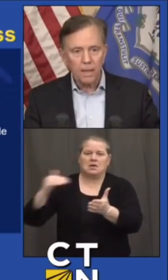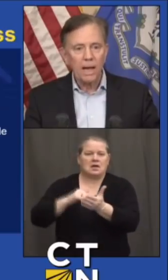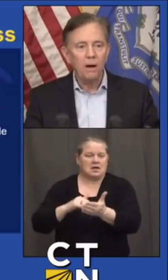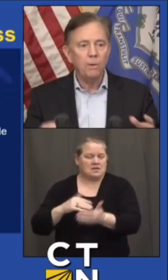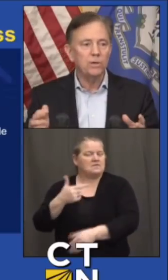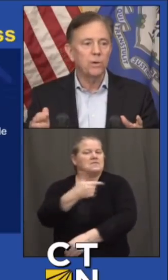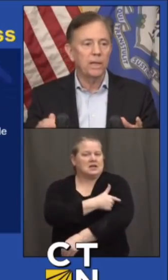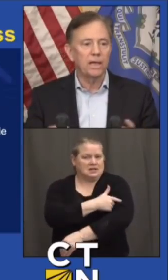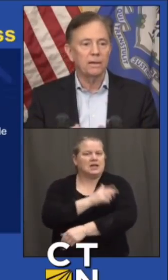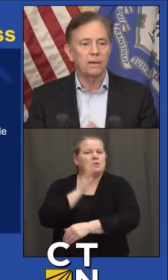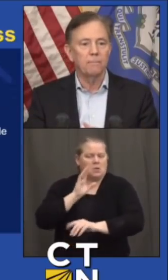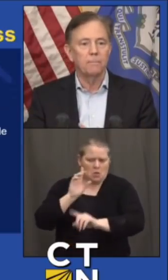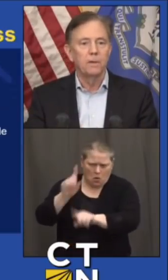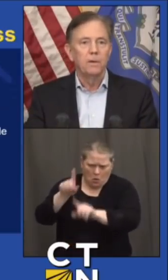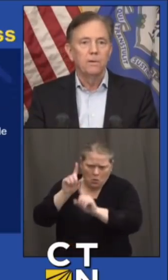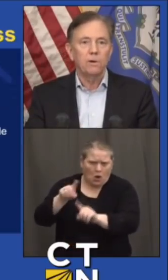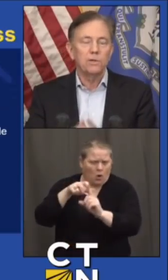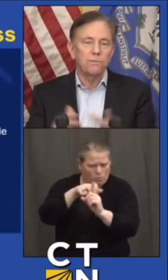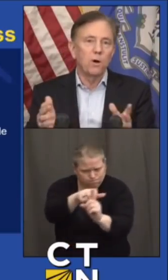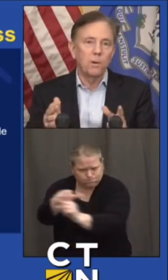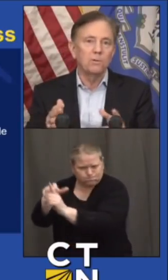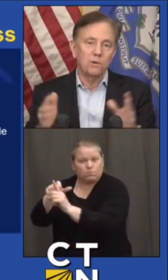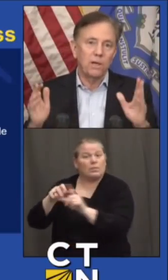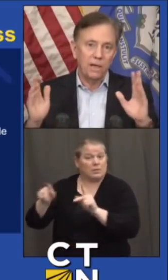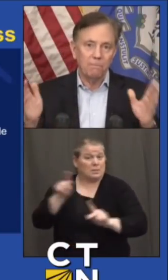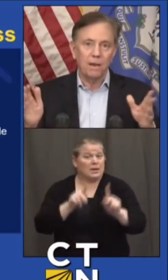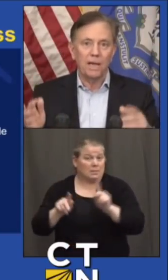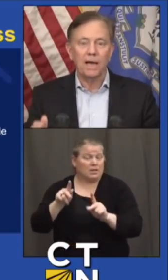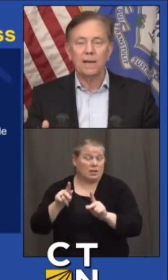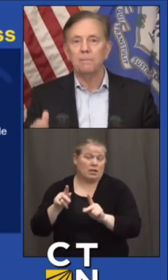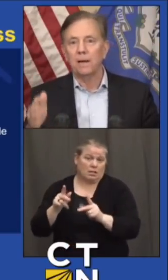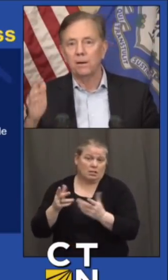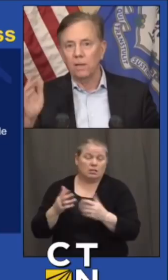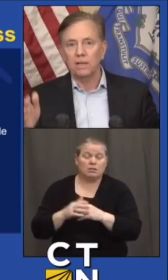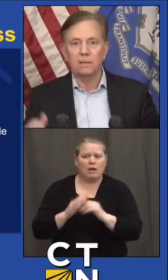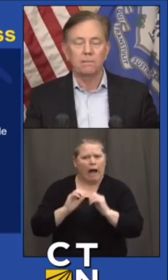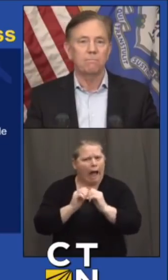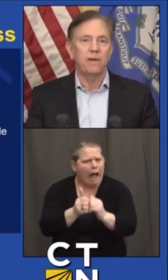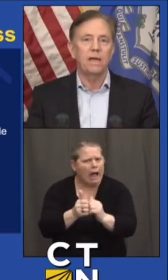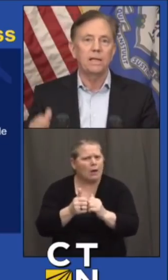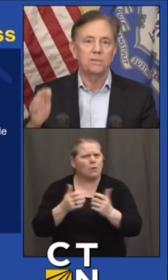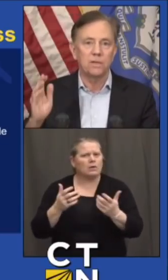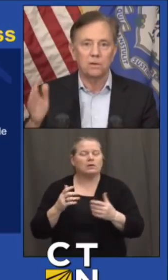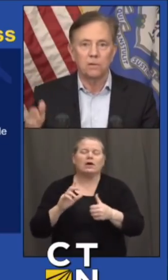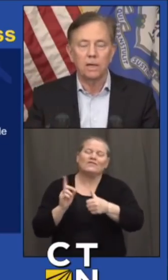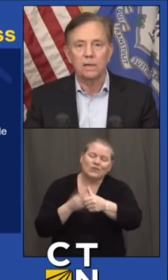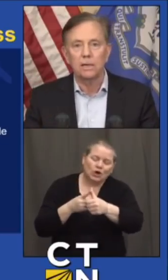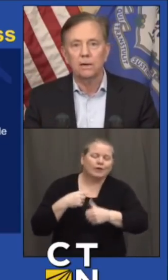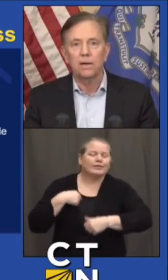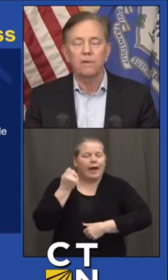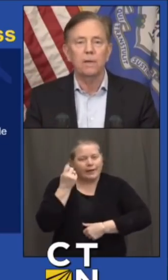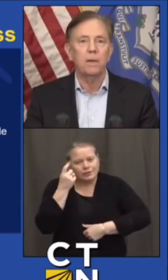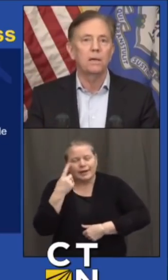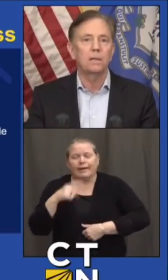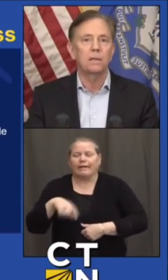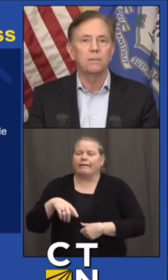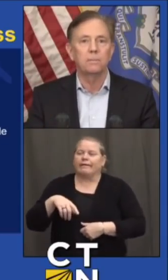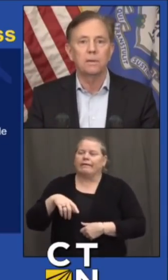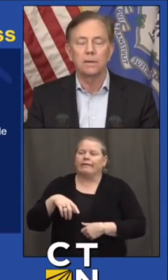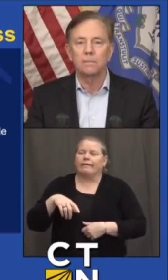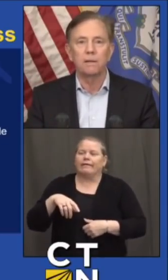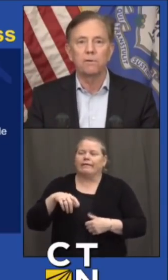How are we doing that? First and foremost, okay, I got it. I don't like vans. I don't have